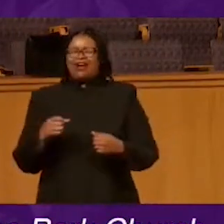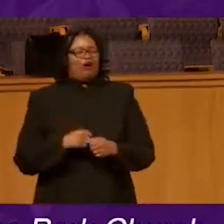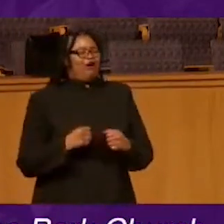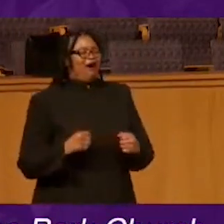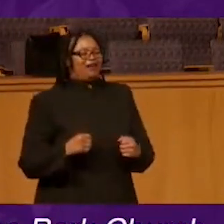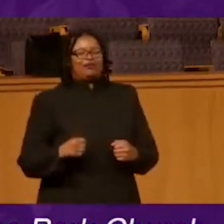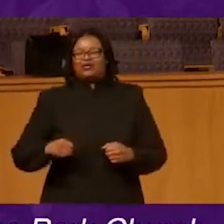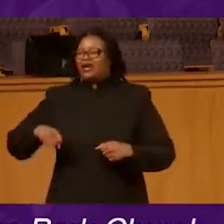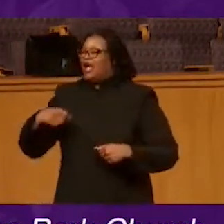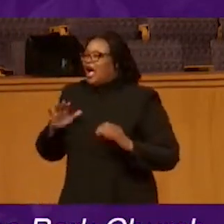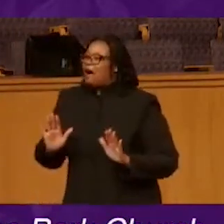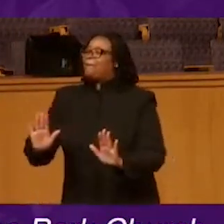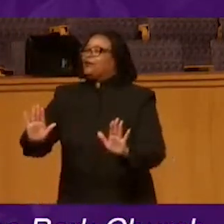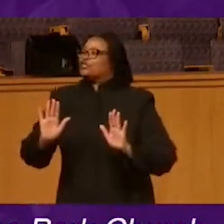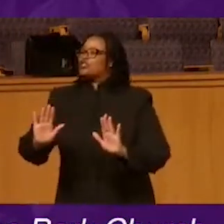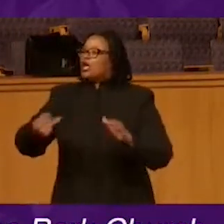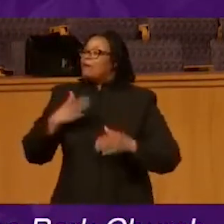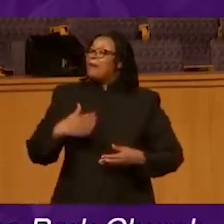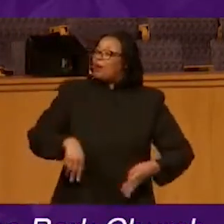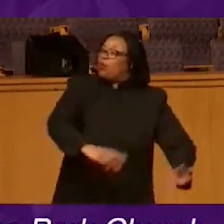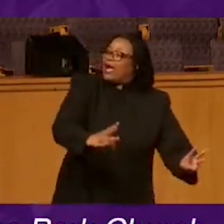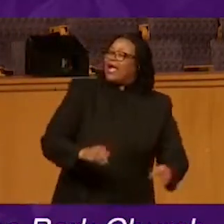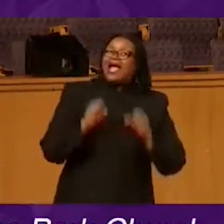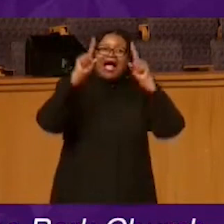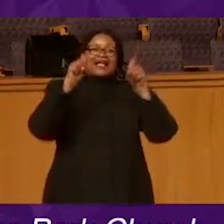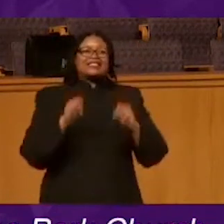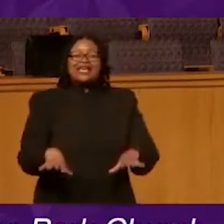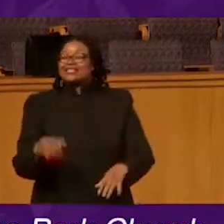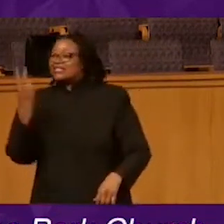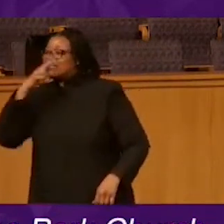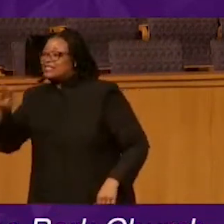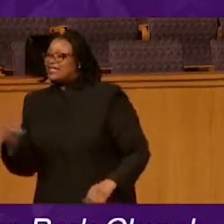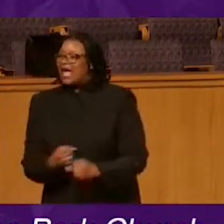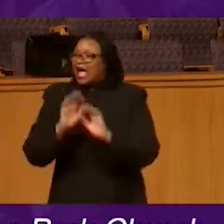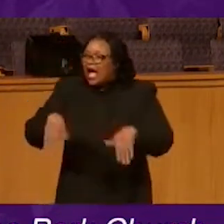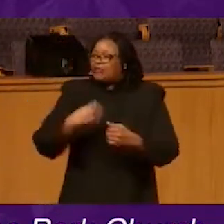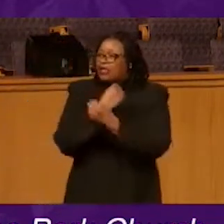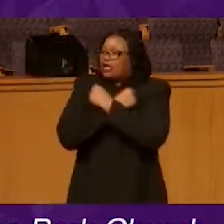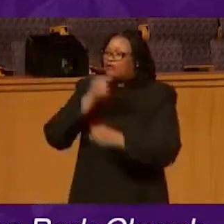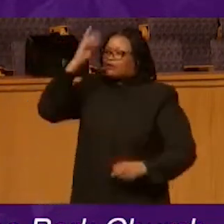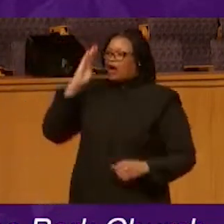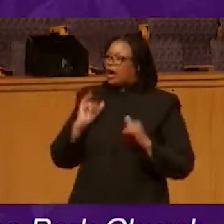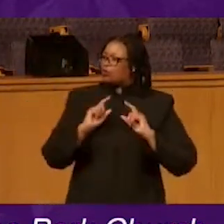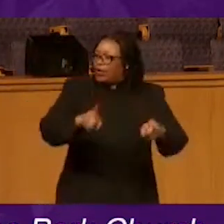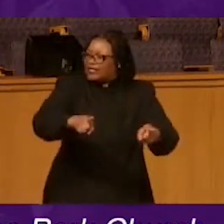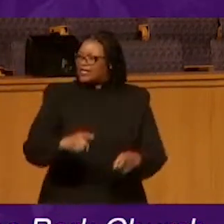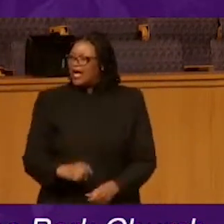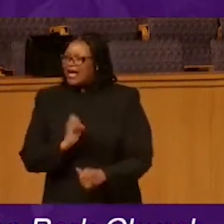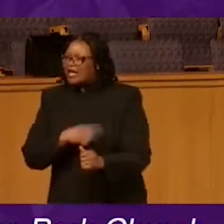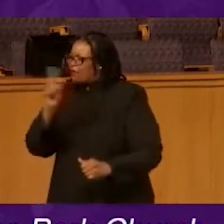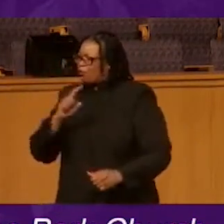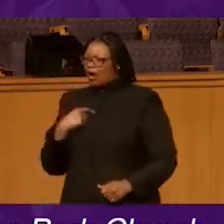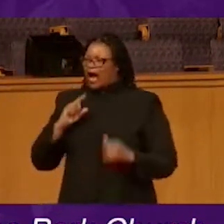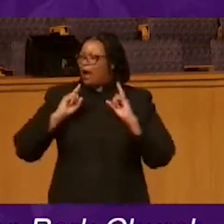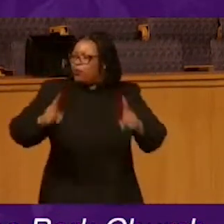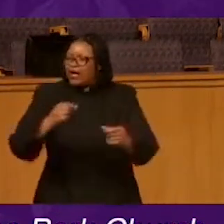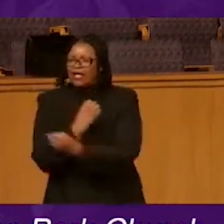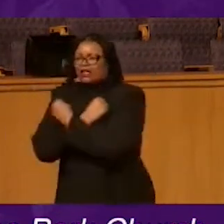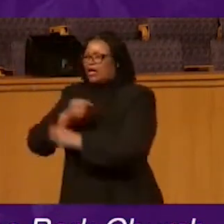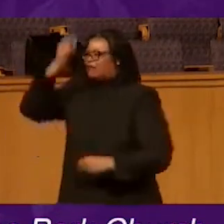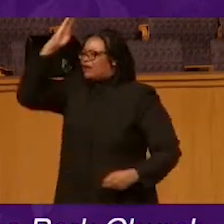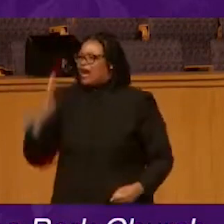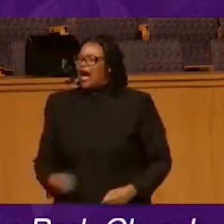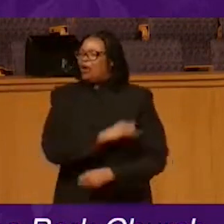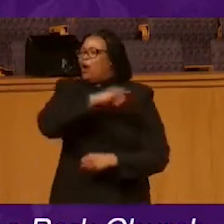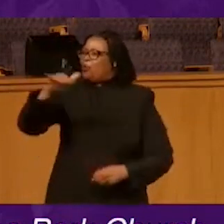say, I pushed the envelope. I tested to see how far the love of God went, and I found that everywhere I went, the love of God